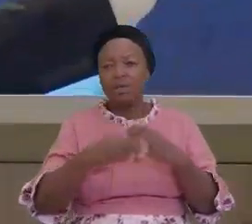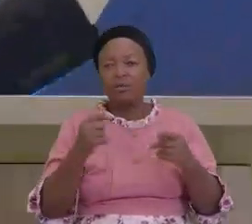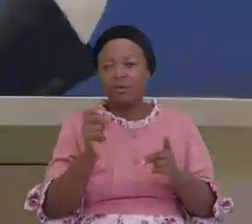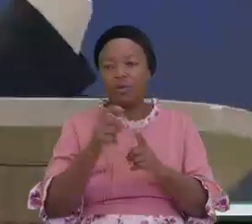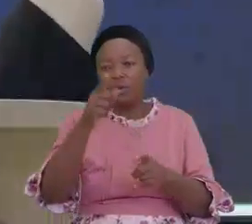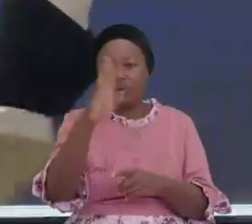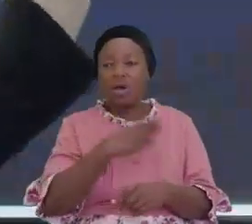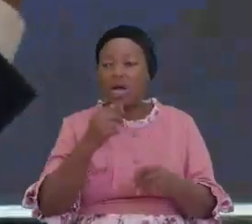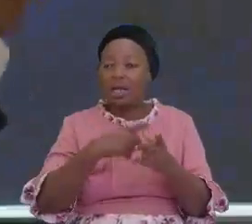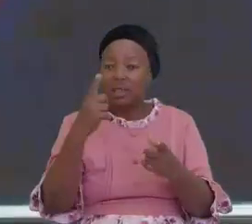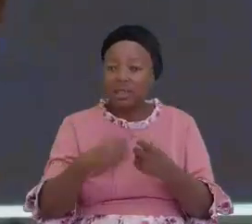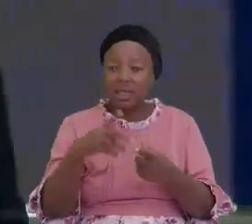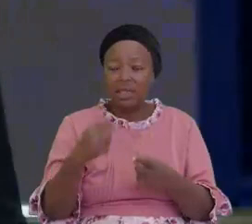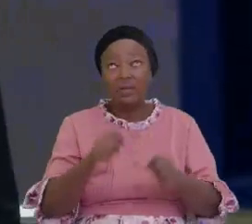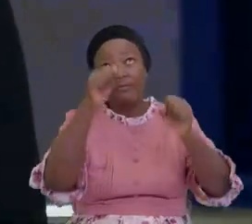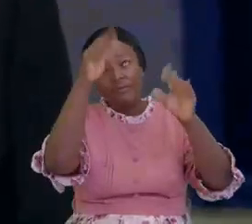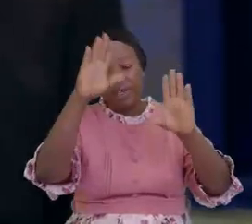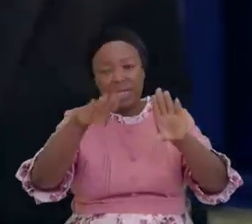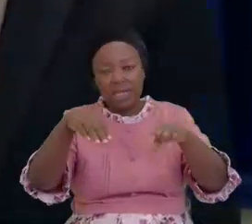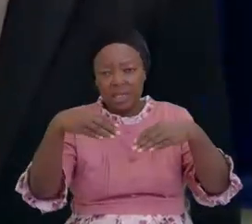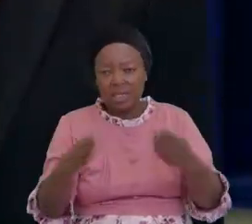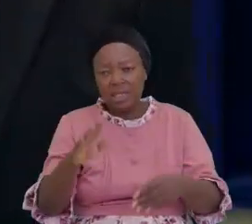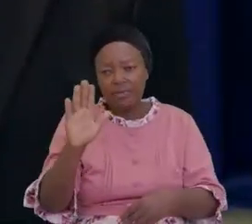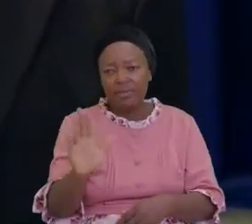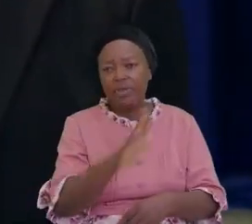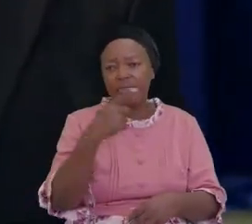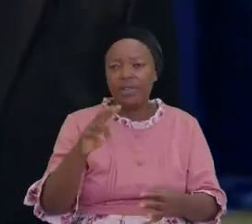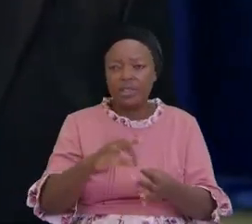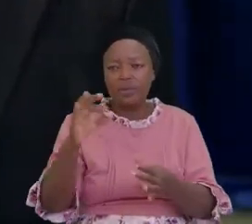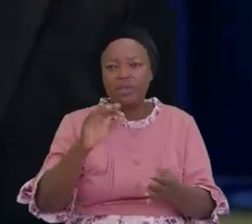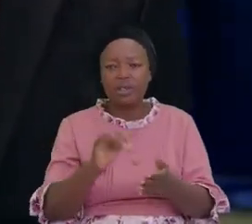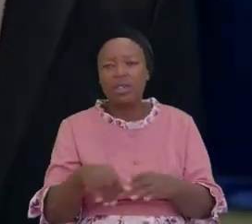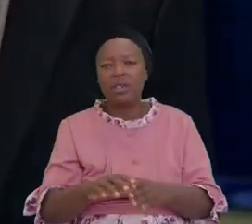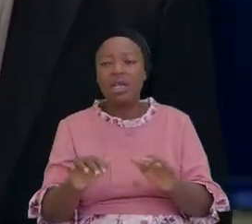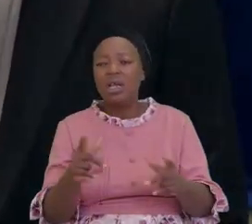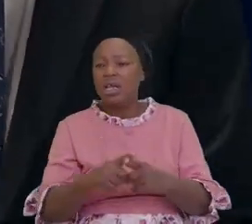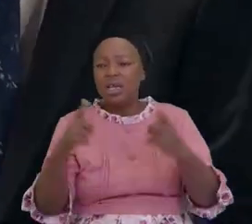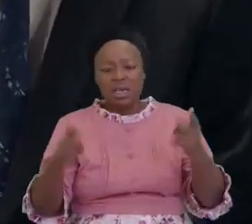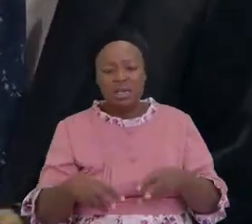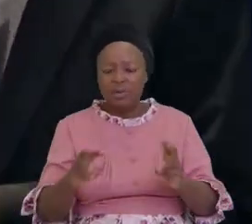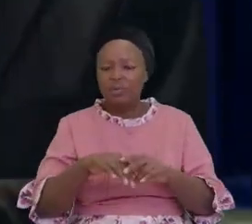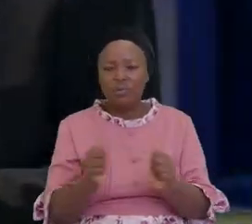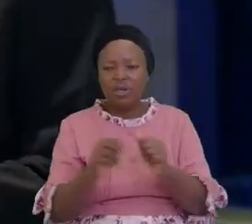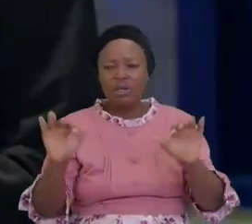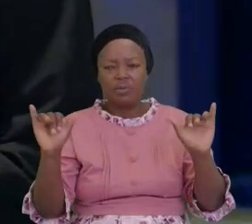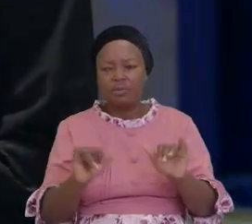And then the Father gave him the Spirit immeasurable, without measure.